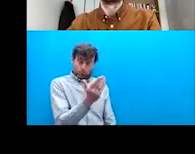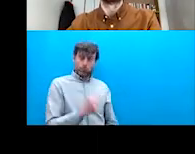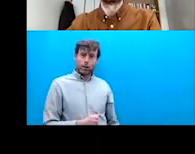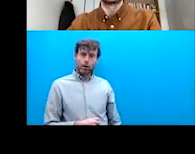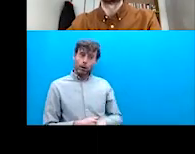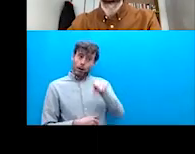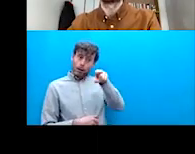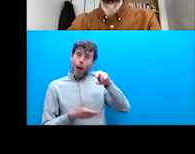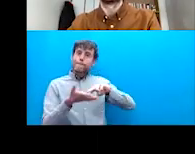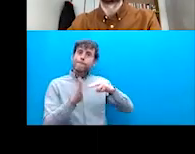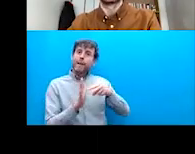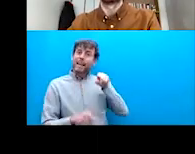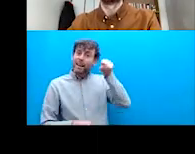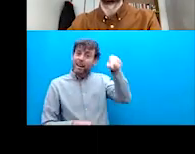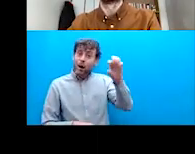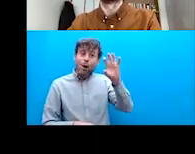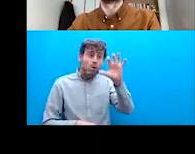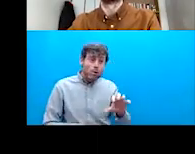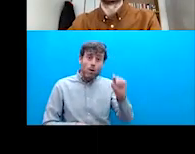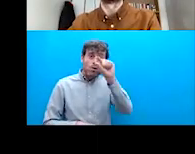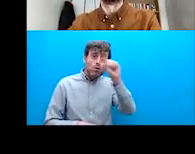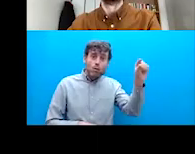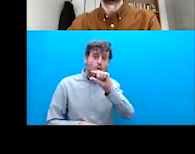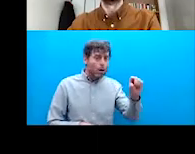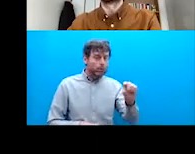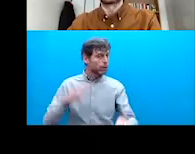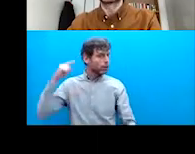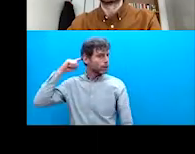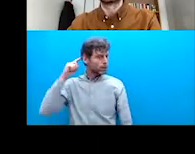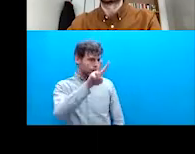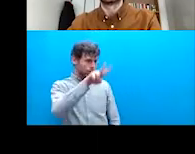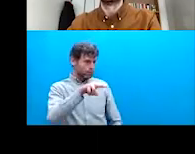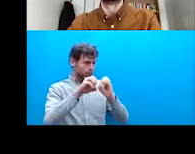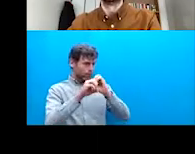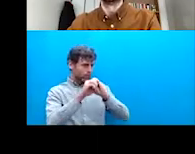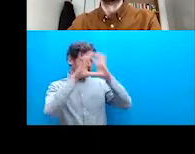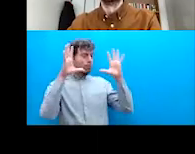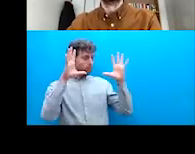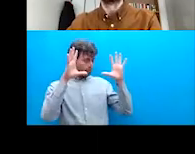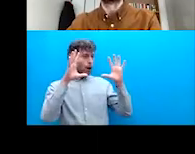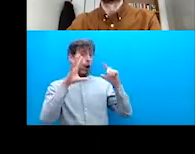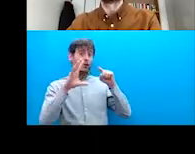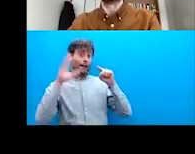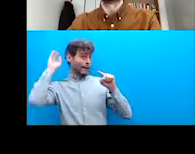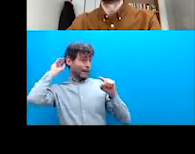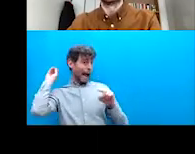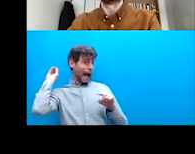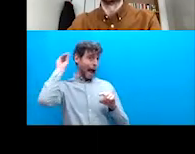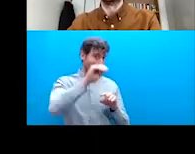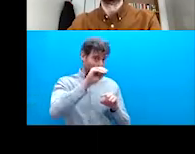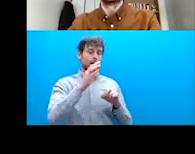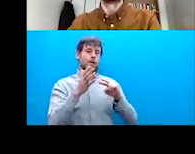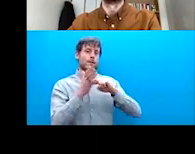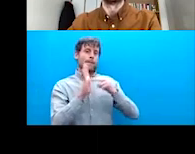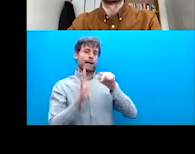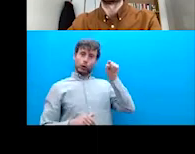because your brains are built to comprehend these sentences as instructions to produce meaning, not because meaning resides in